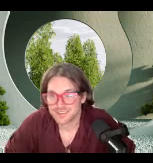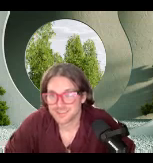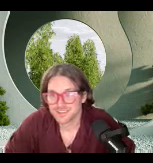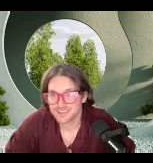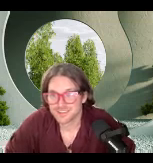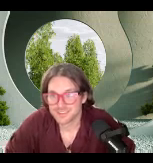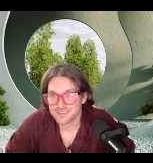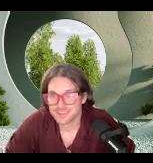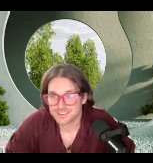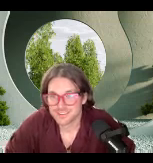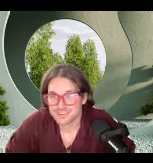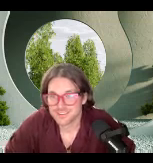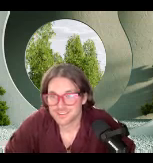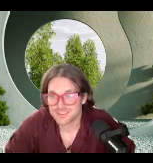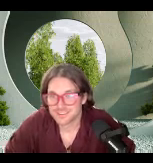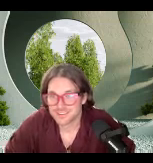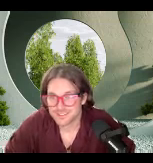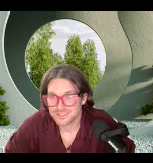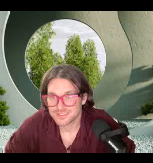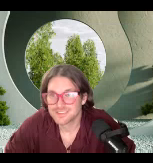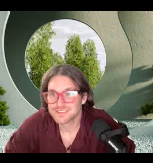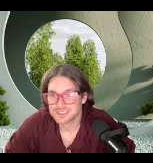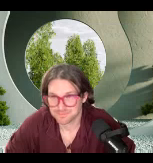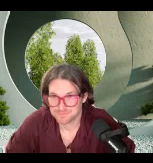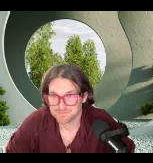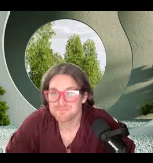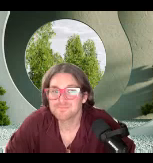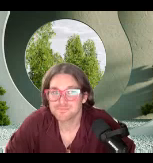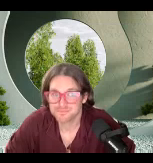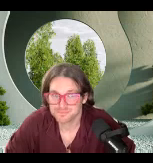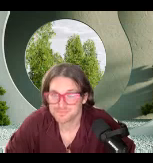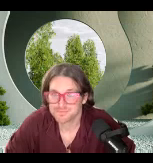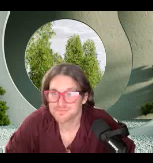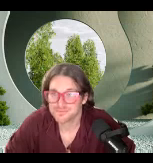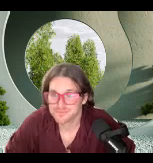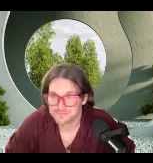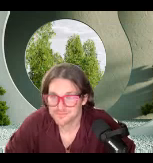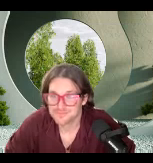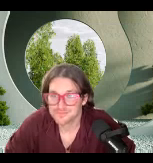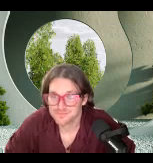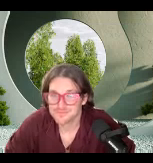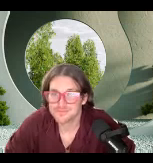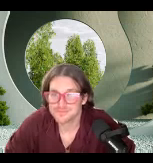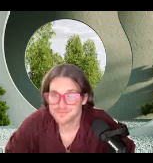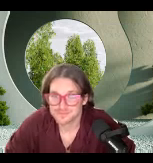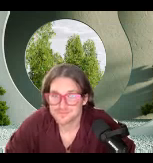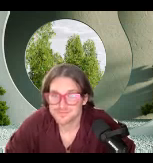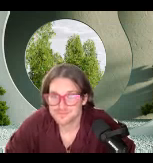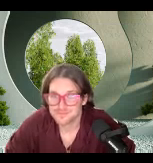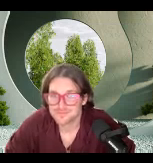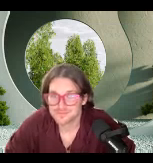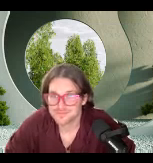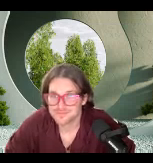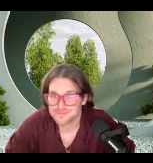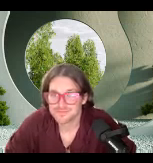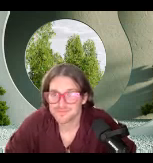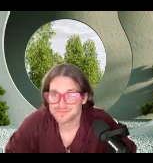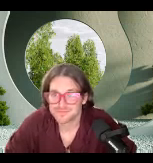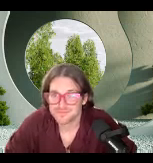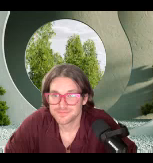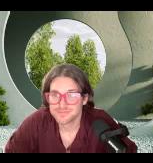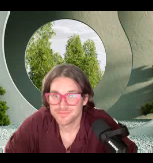use Microsoft and it generates those like paragraph long links, we definitely would not want that in there for a screen reader to have